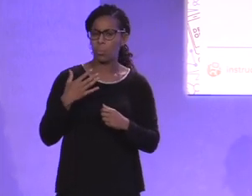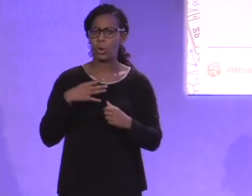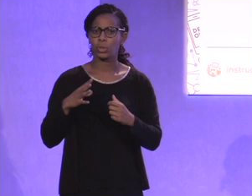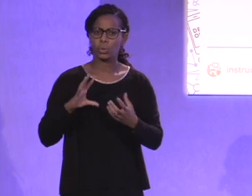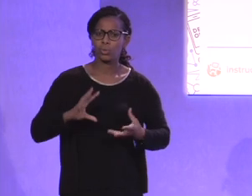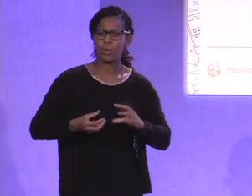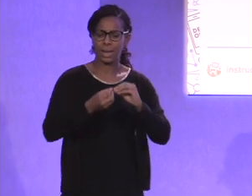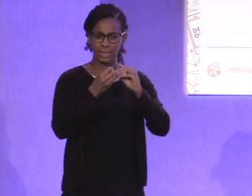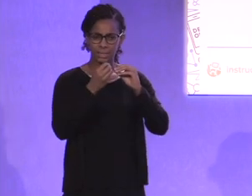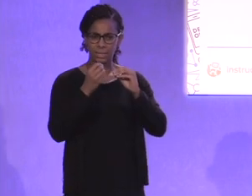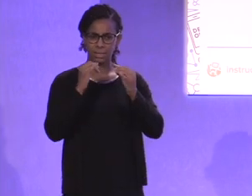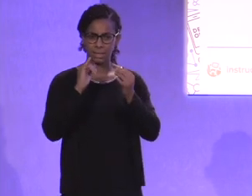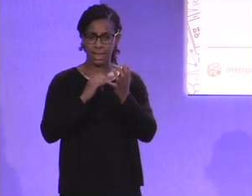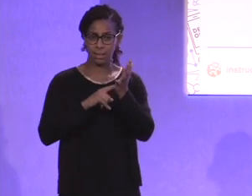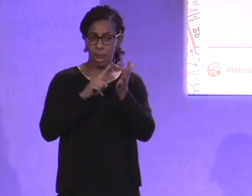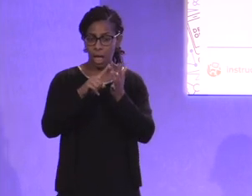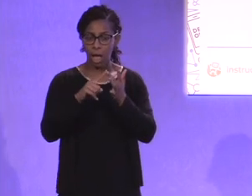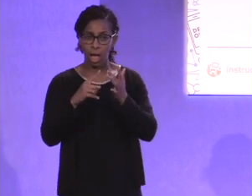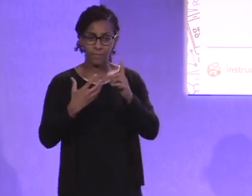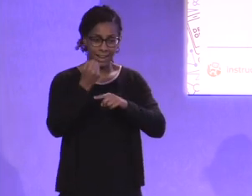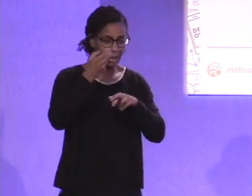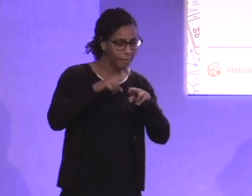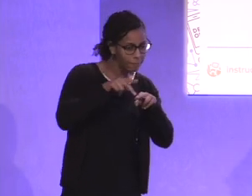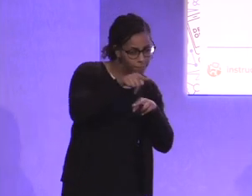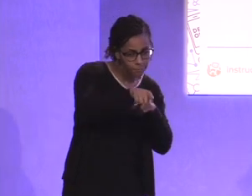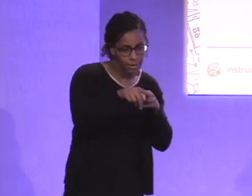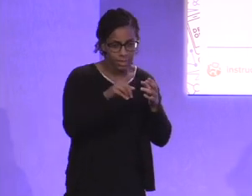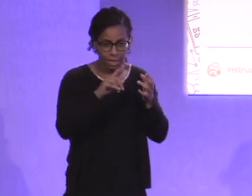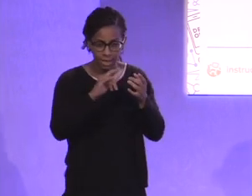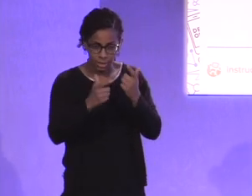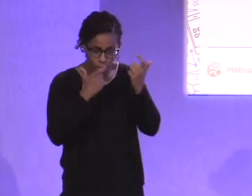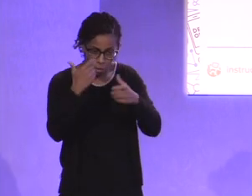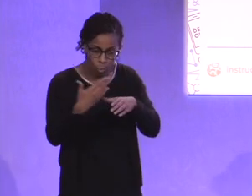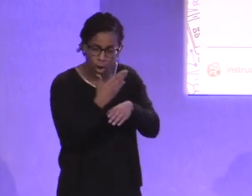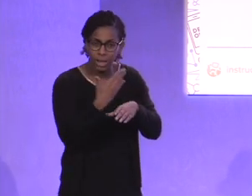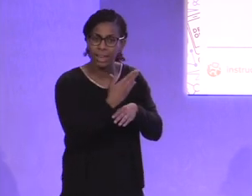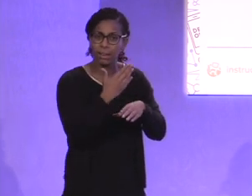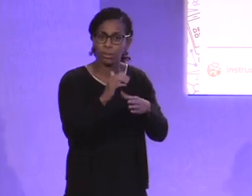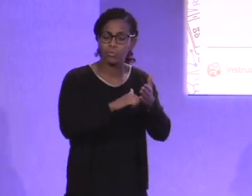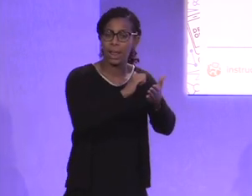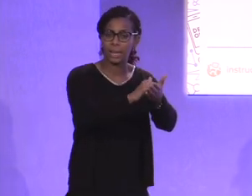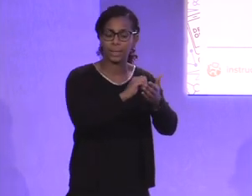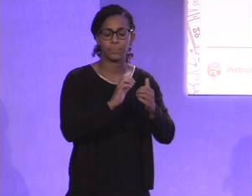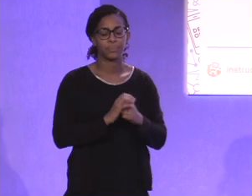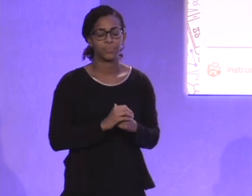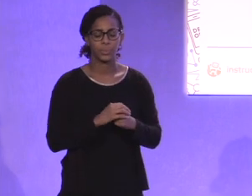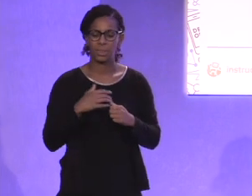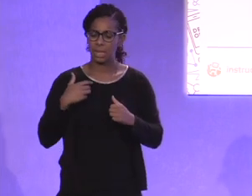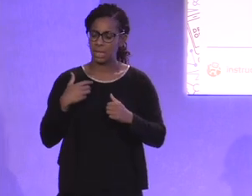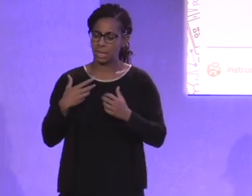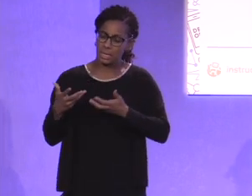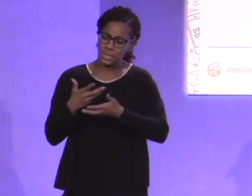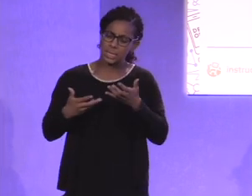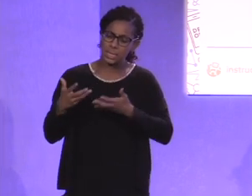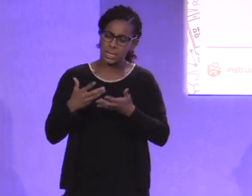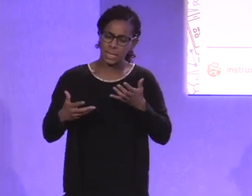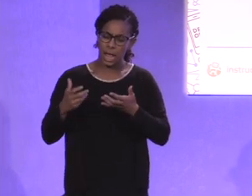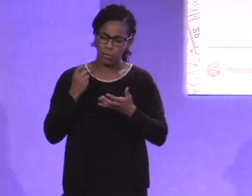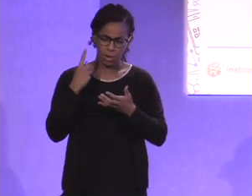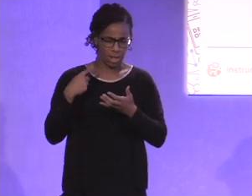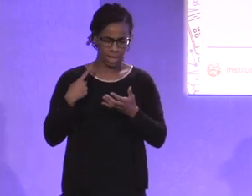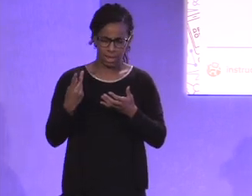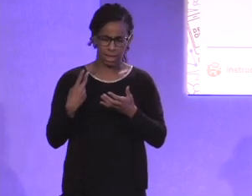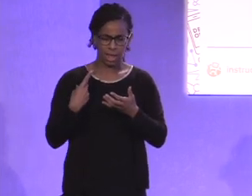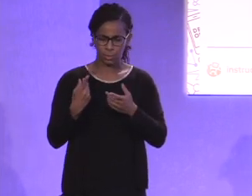not search is functioning correctly. And blah, blah, blah, banter, banter, banter. And then after a while, it became clear to me that we might be talking about two very different things